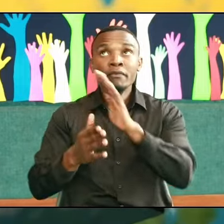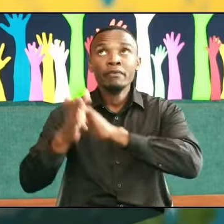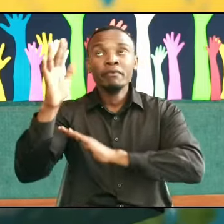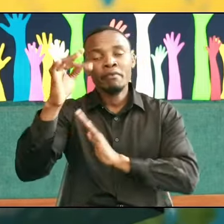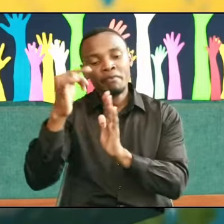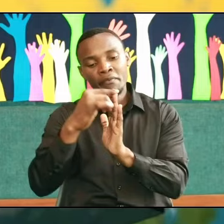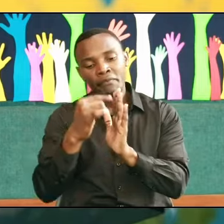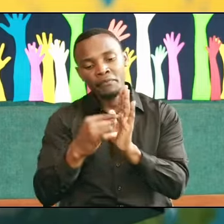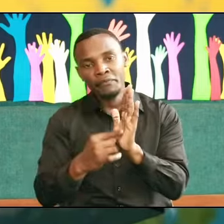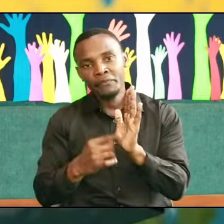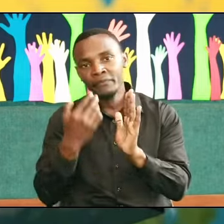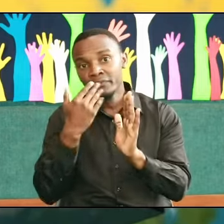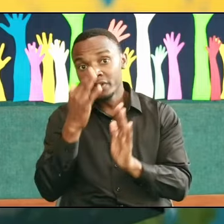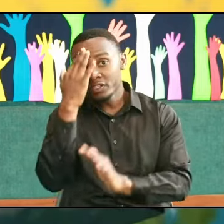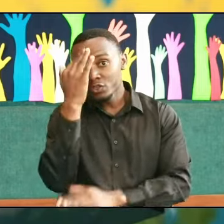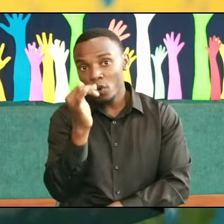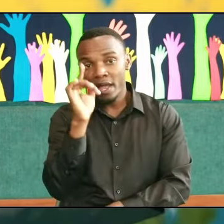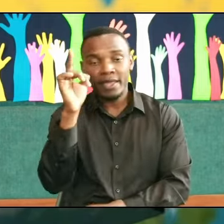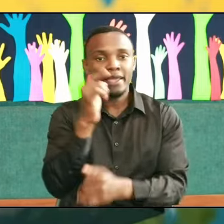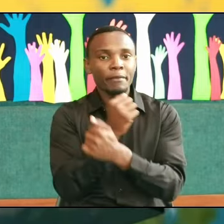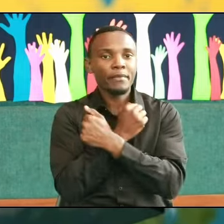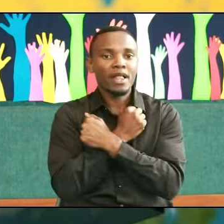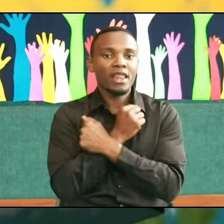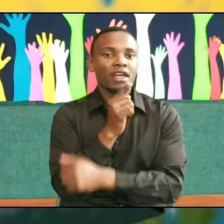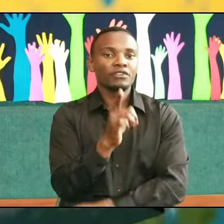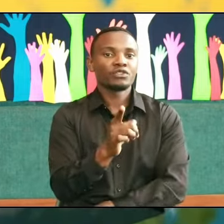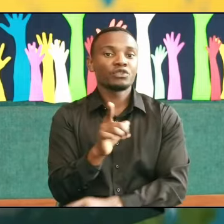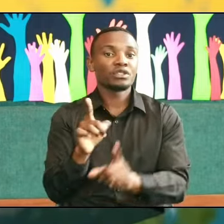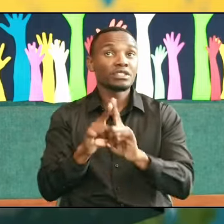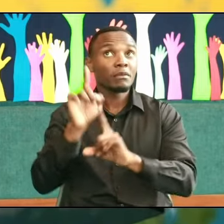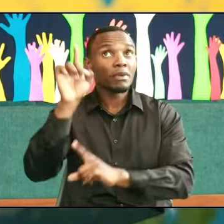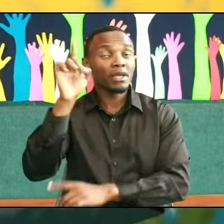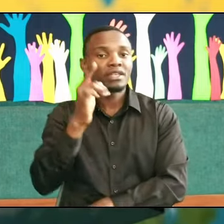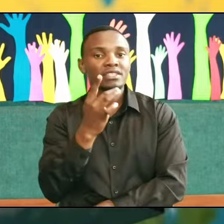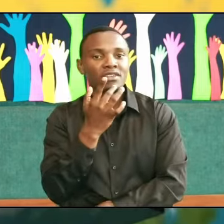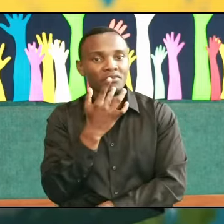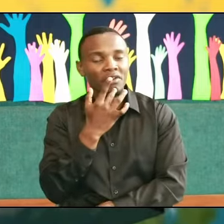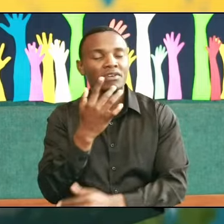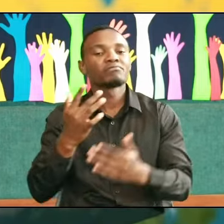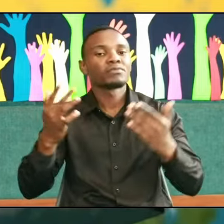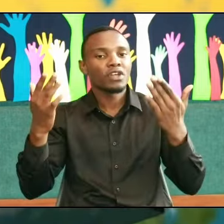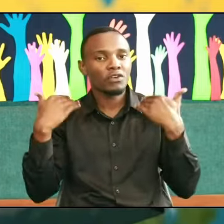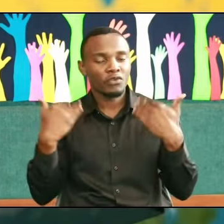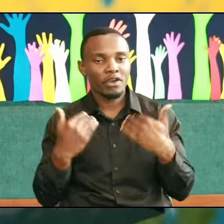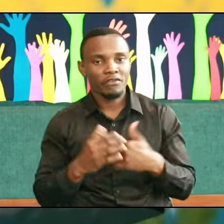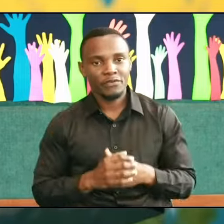them because he loves you and his favor for you is for life.